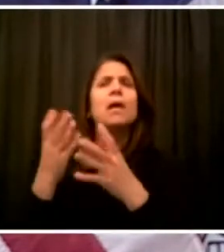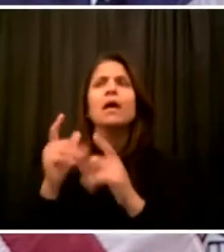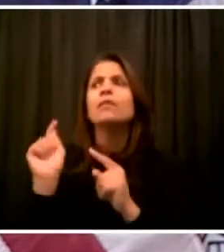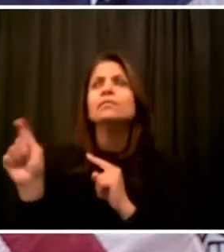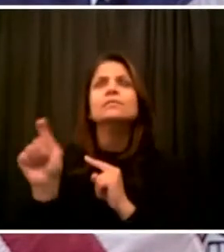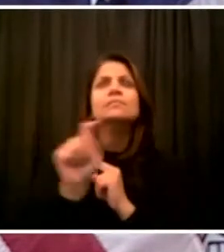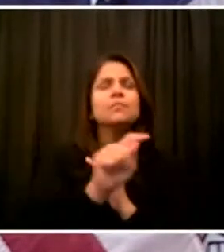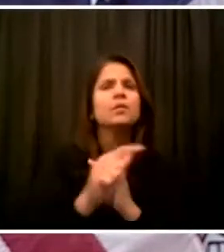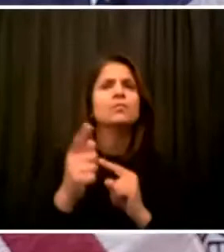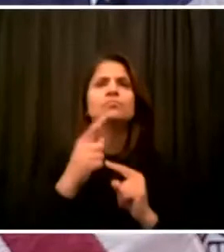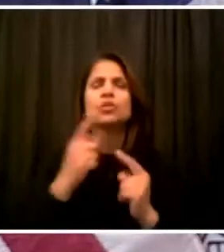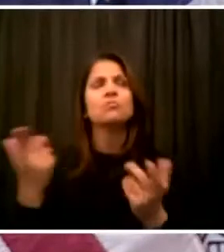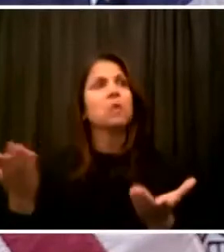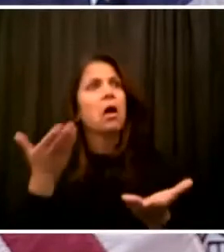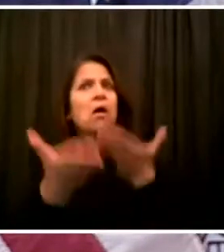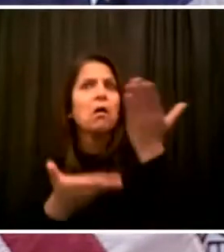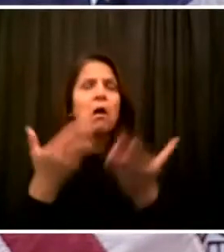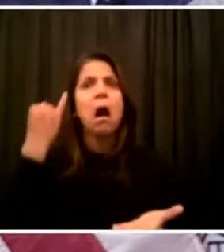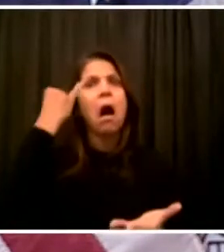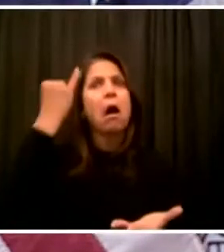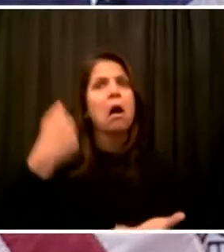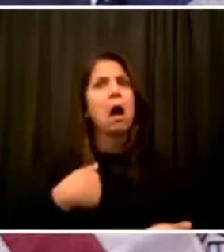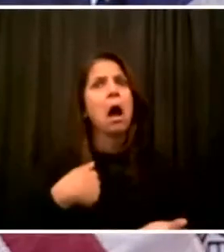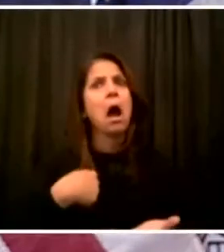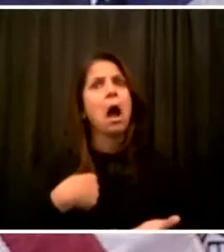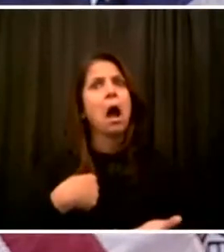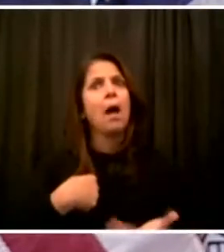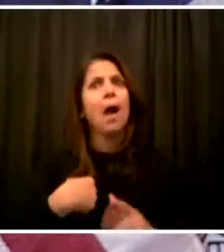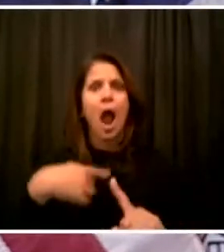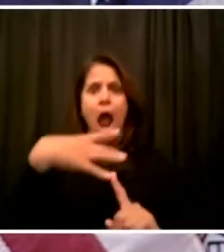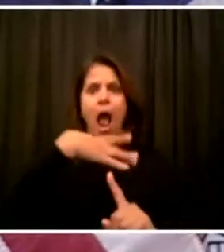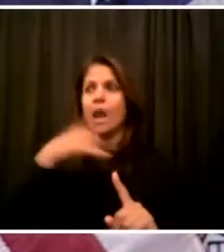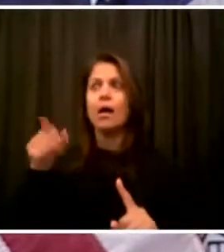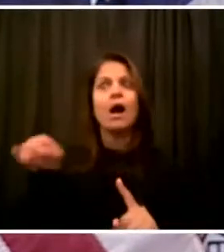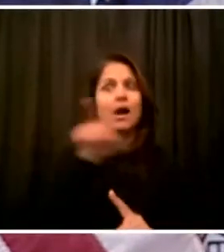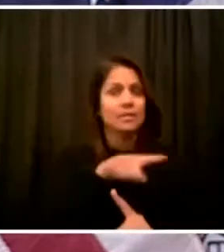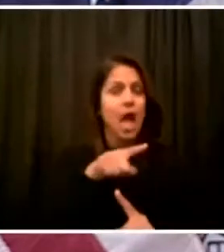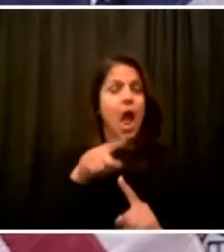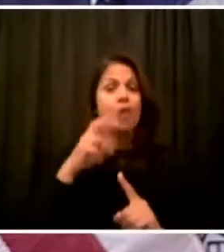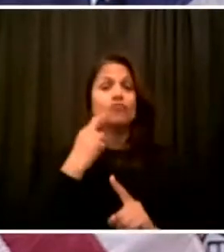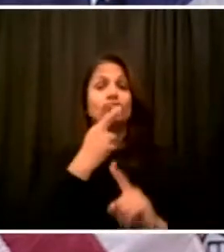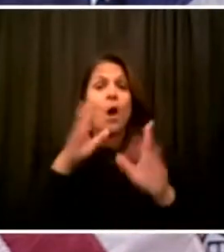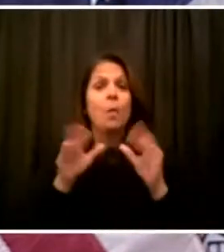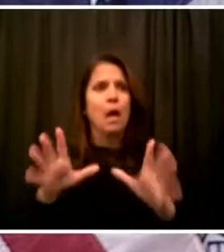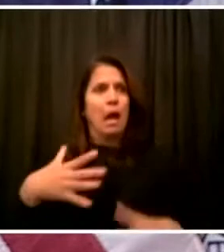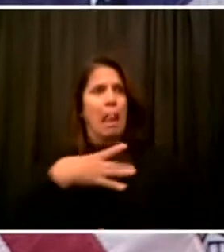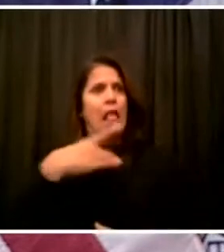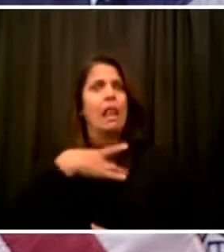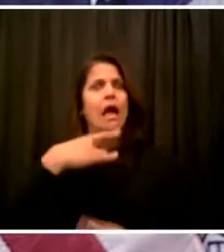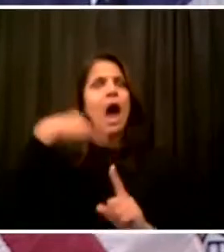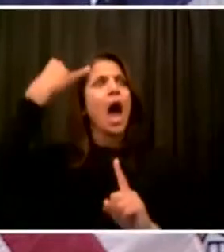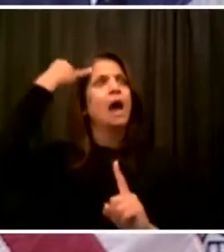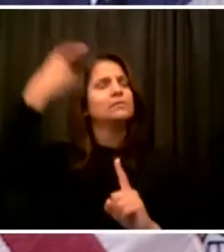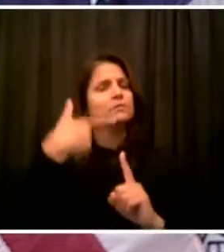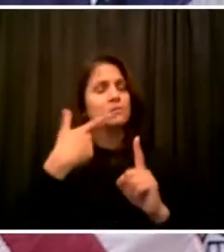We have to be convinced that we even get to first base here with these indicators getting to the right place, the city and state